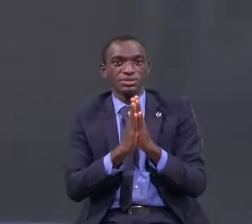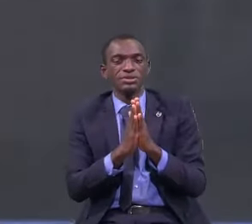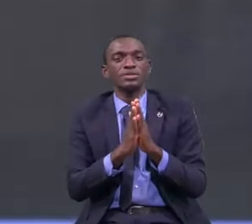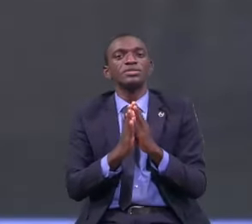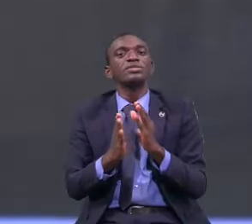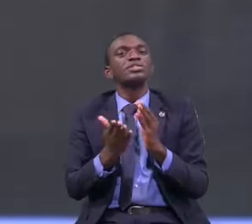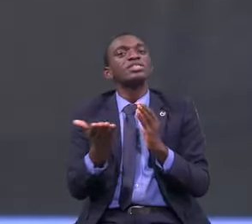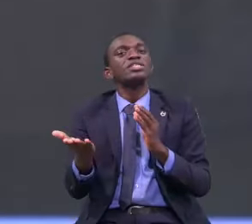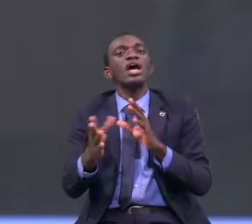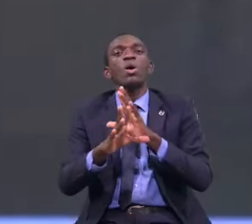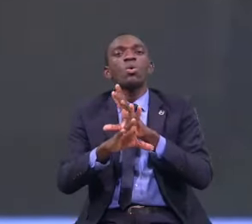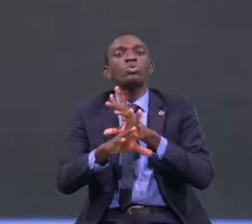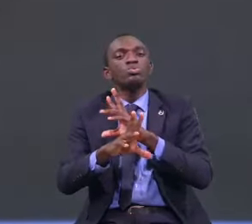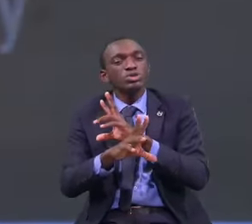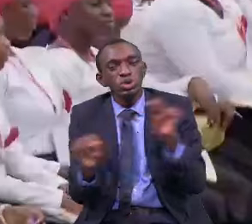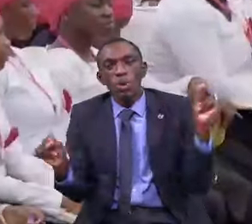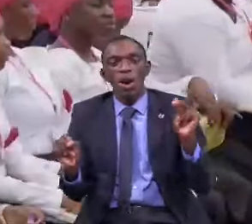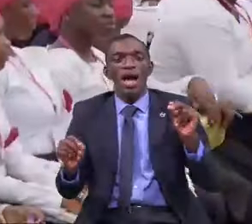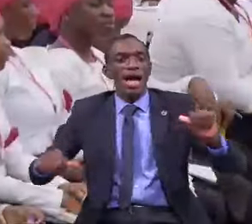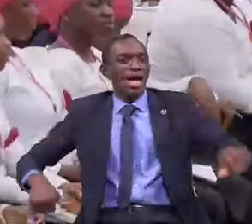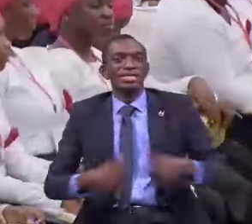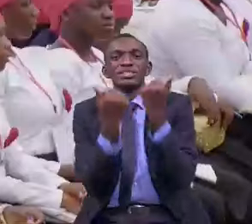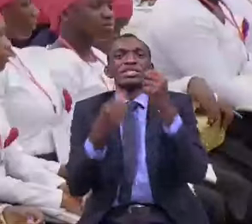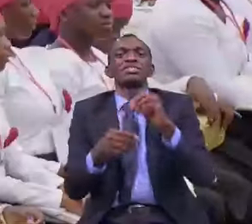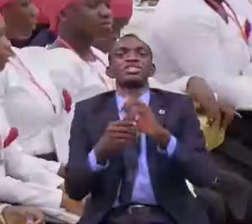no accident in your life.